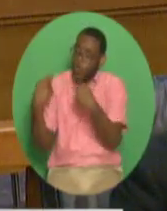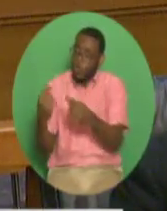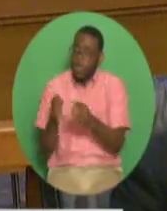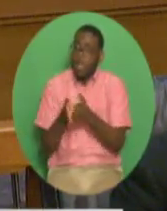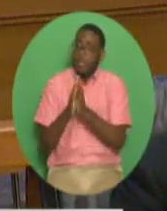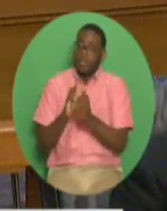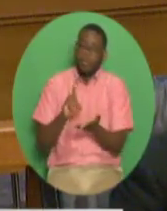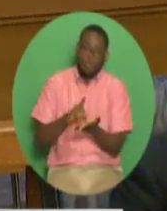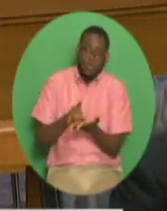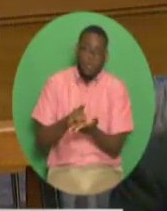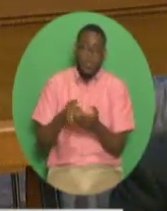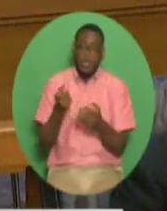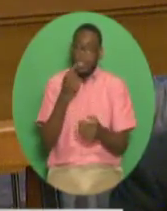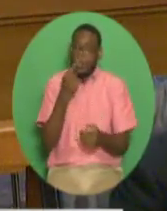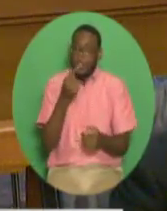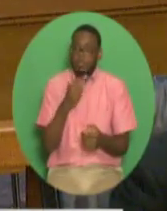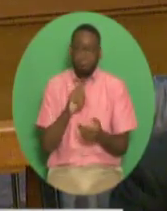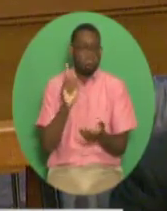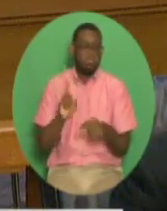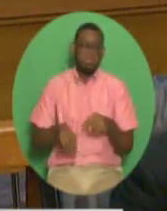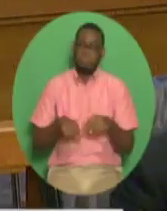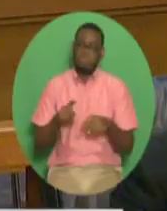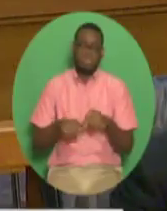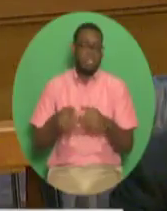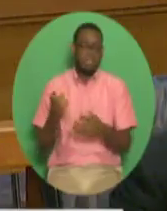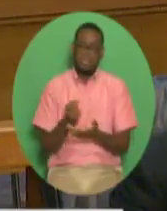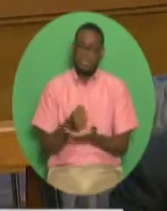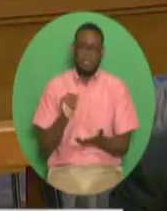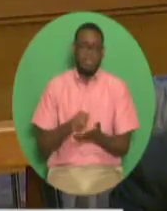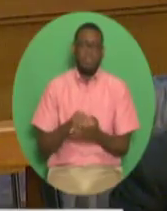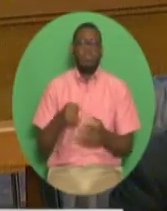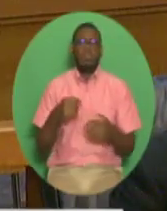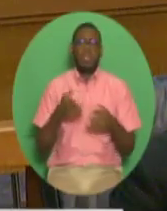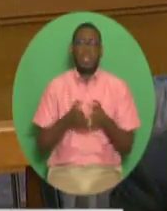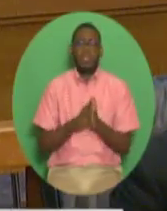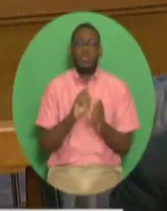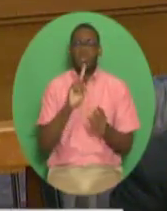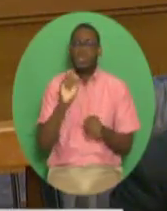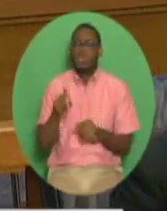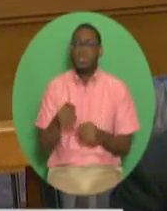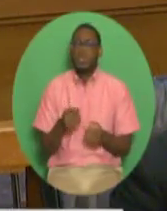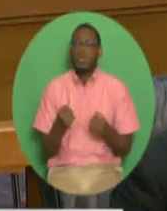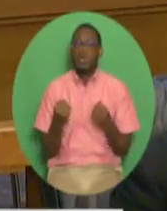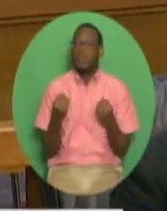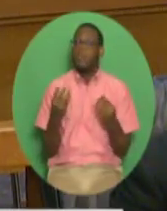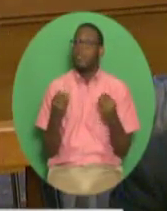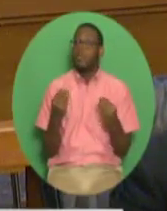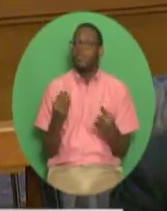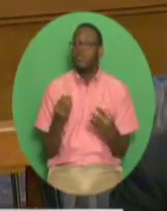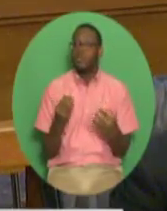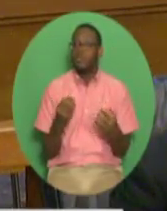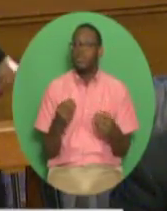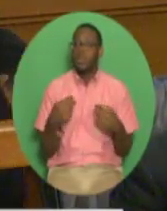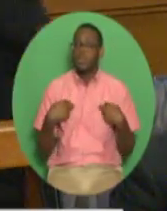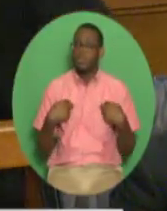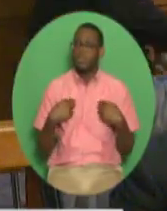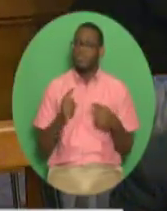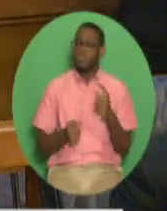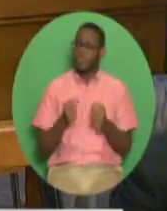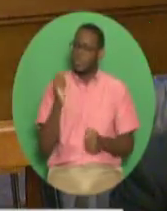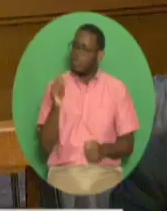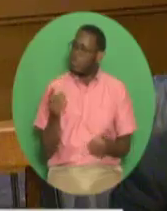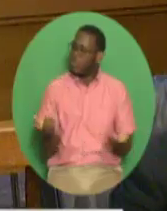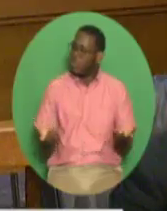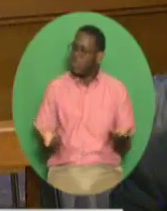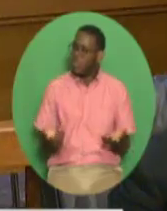and other related materials and supplies, and if you will permit me to quote, Madam Speaker, that item